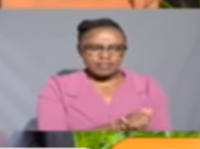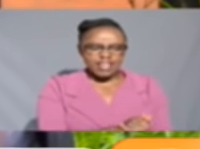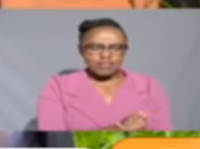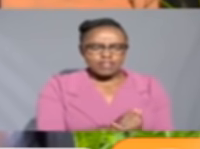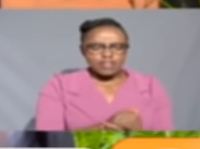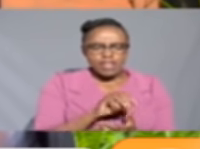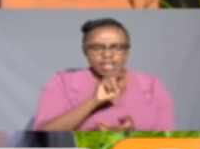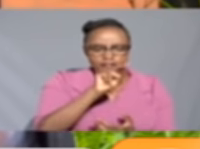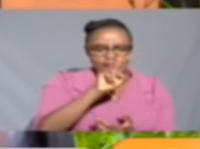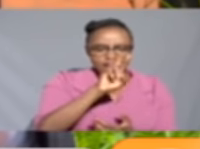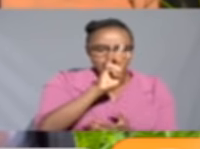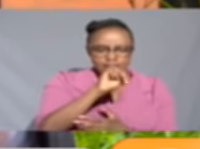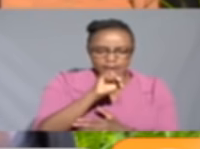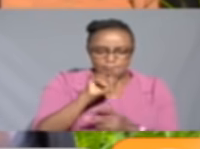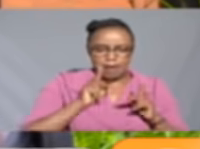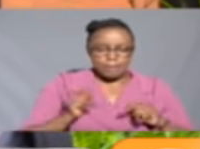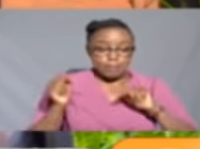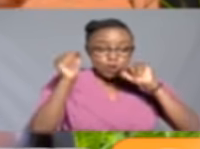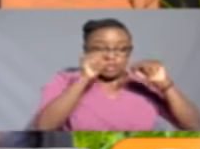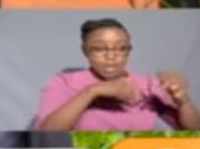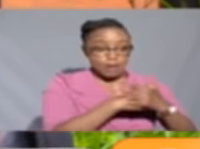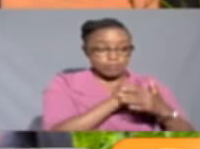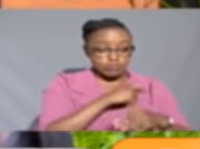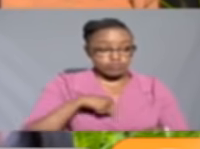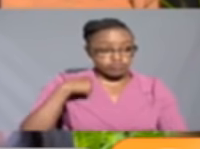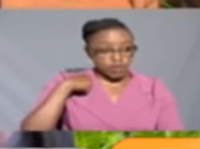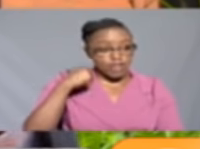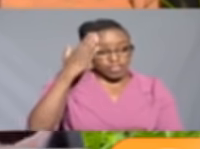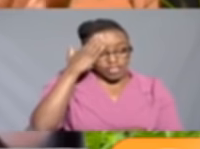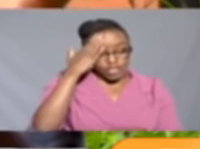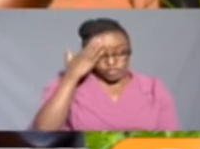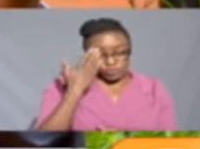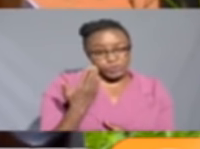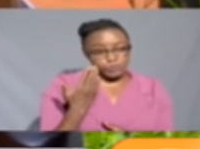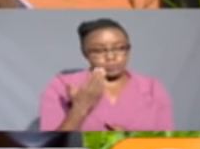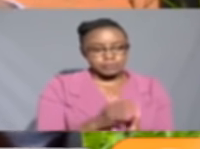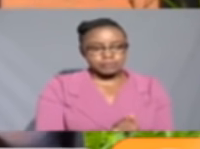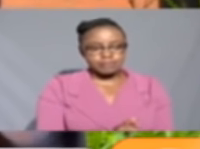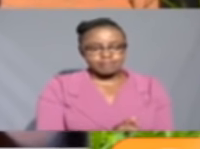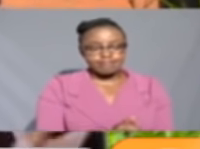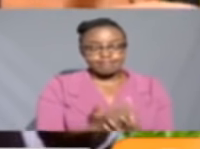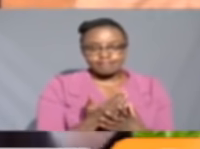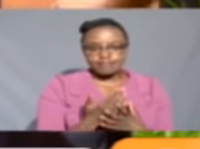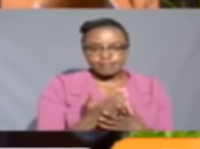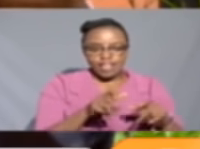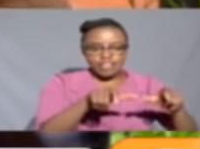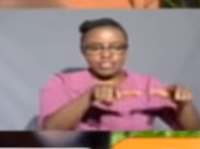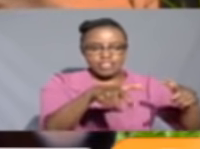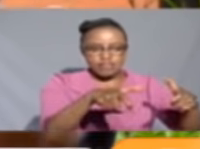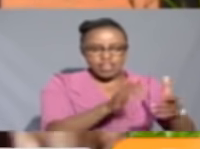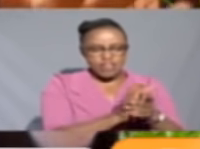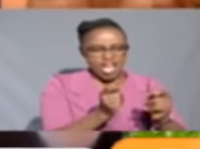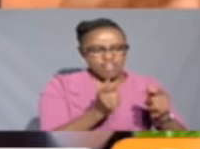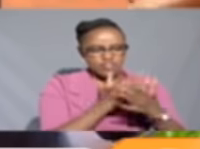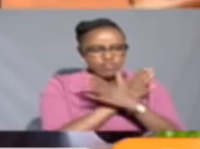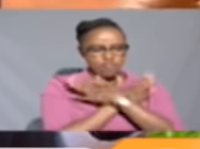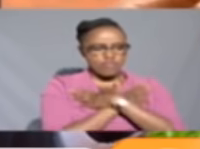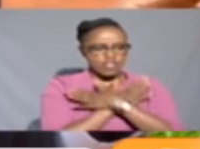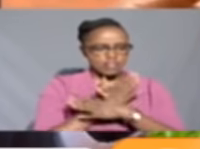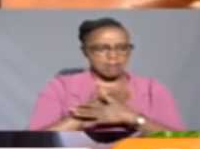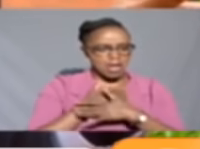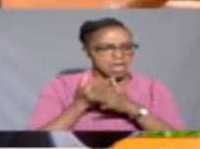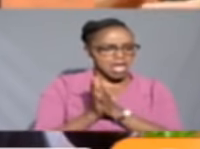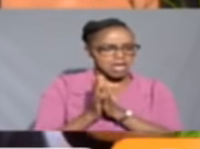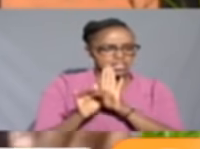the NRM people came to Githunguri. For some reason, they knew. And the press and a few of my friends and